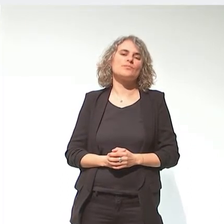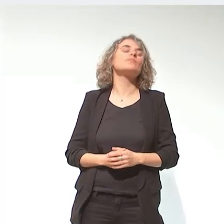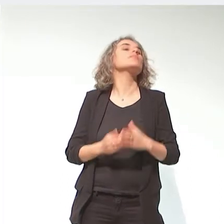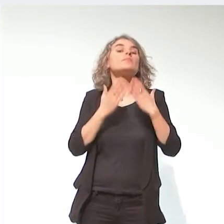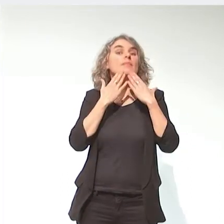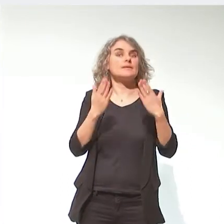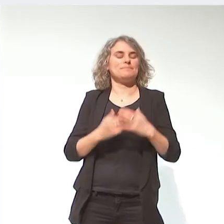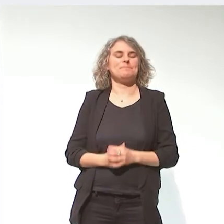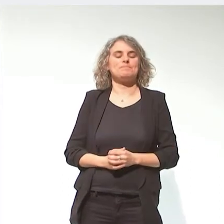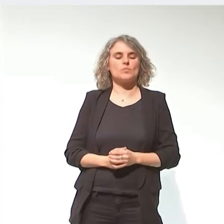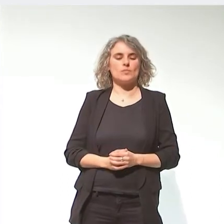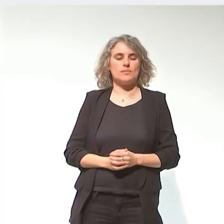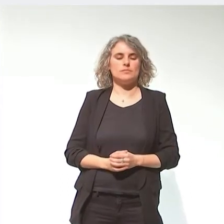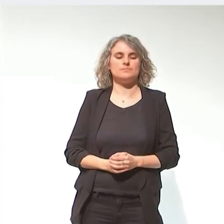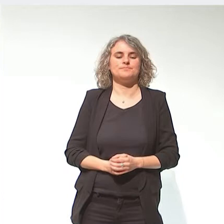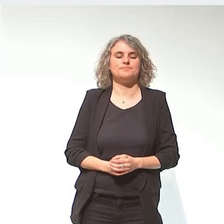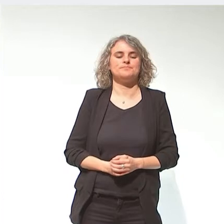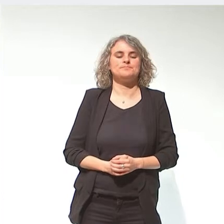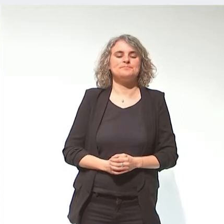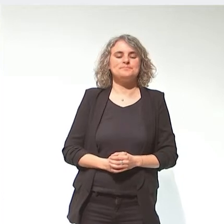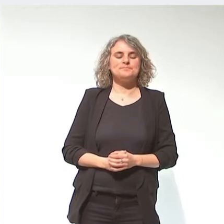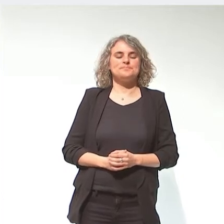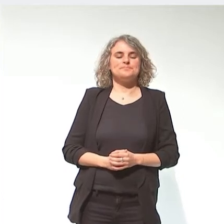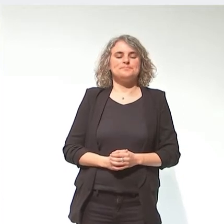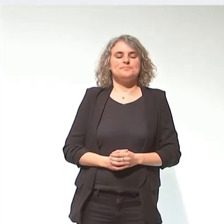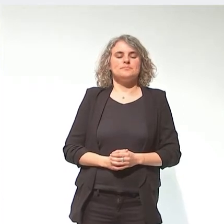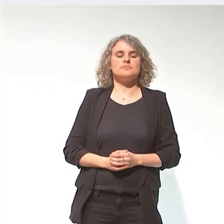Sí. Bueno, en España.